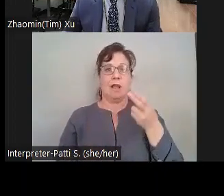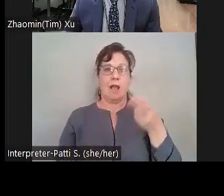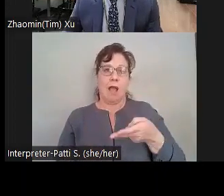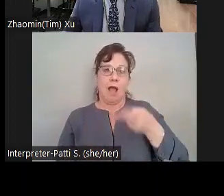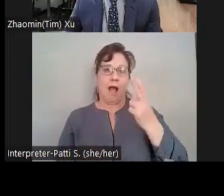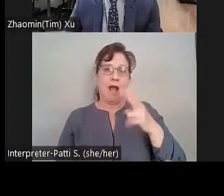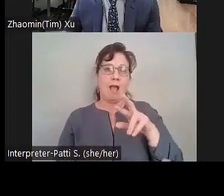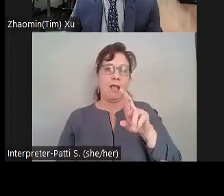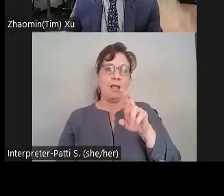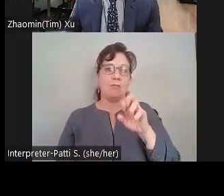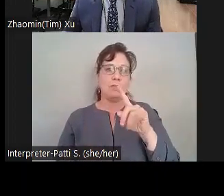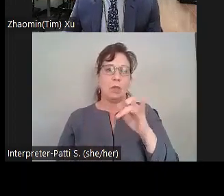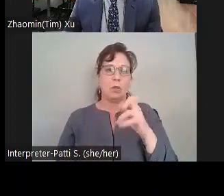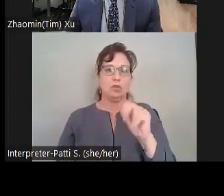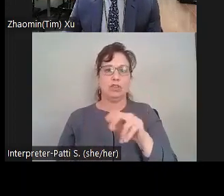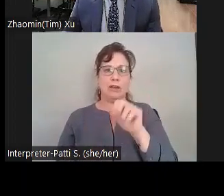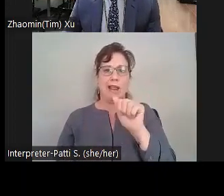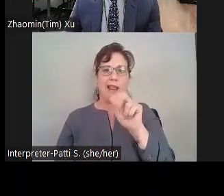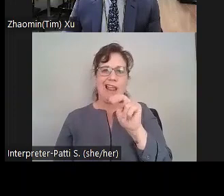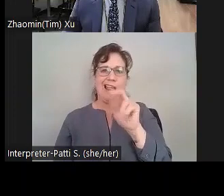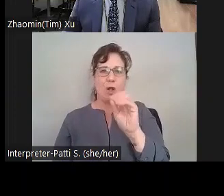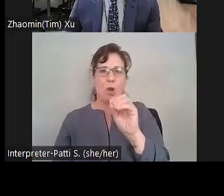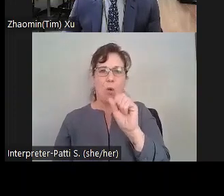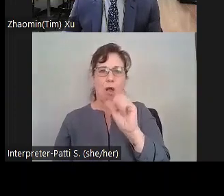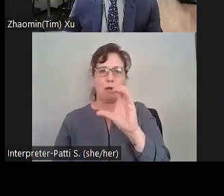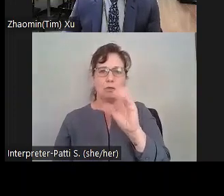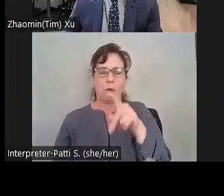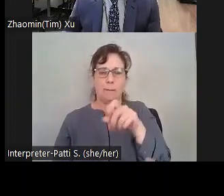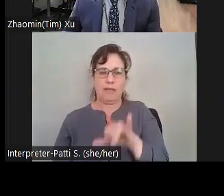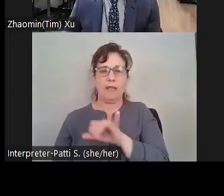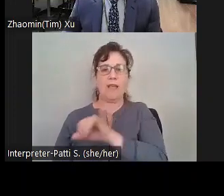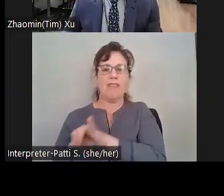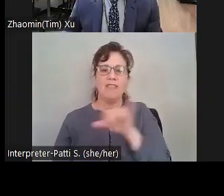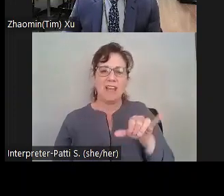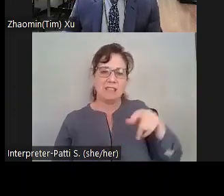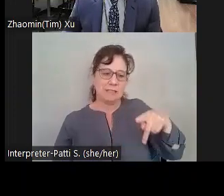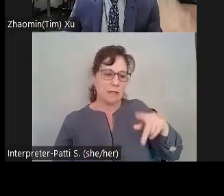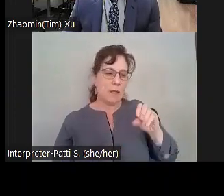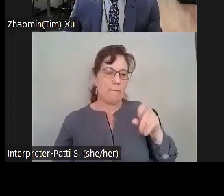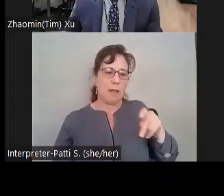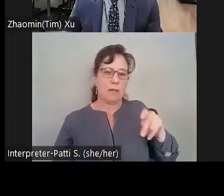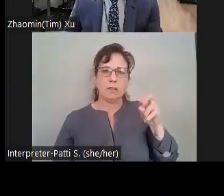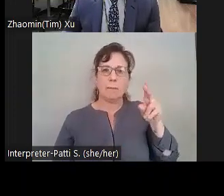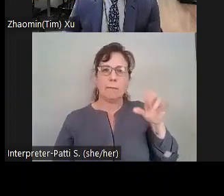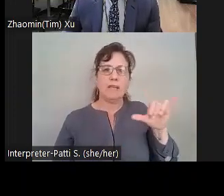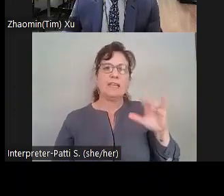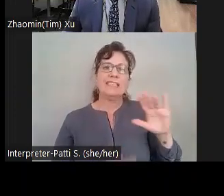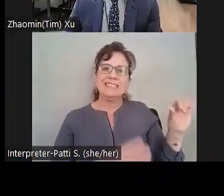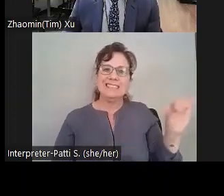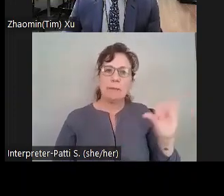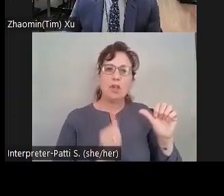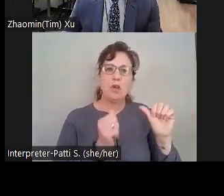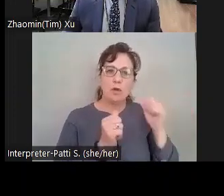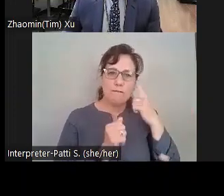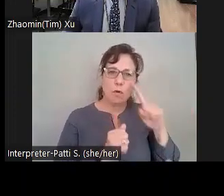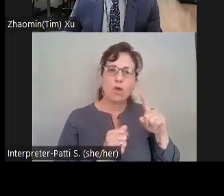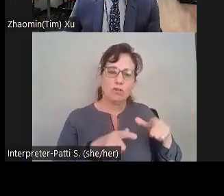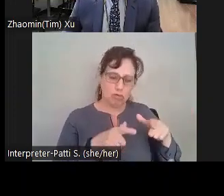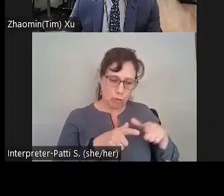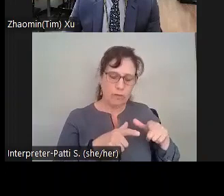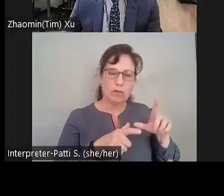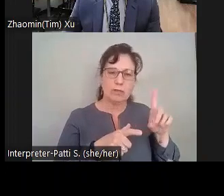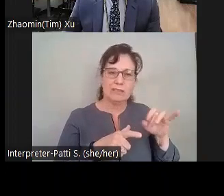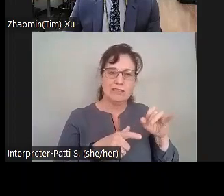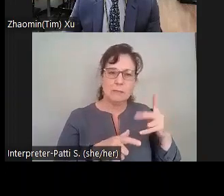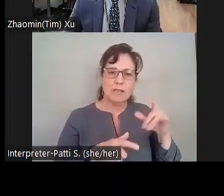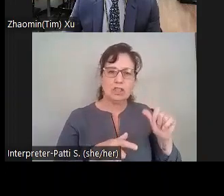anoscopy. And what is that? That is analogous to colposcopy for cervical dysplasia, where we basically take a look at the anal canal with a